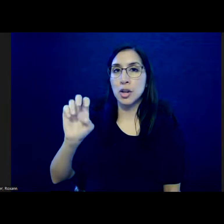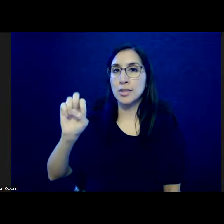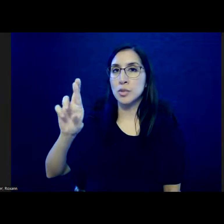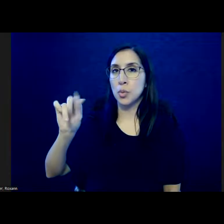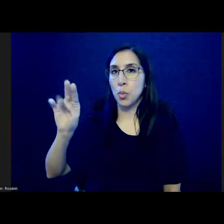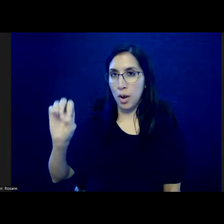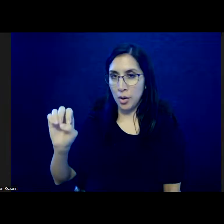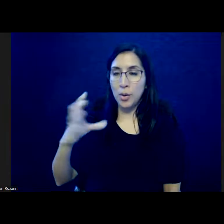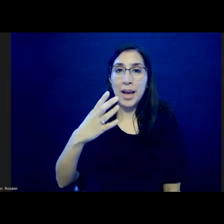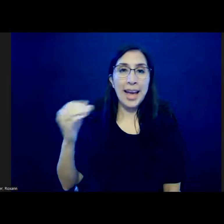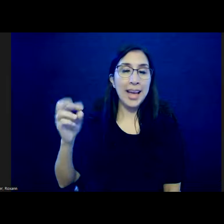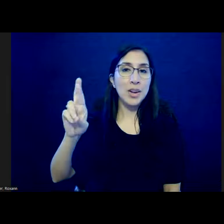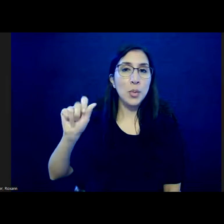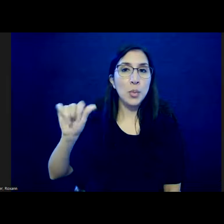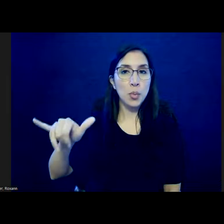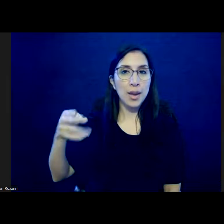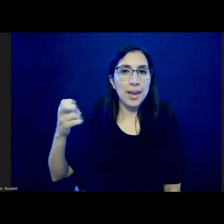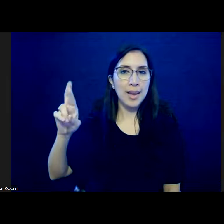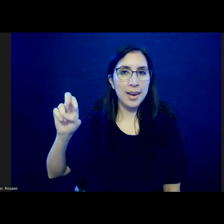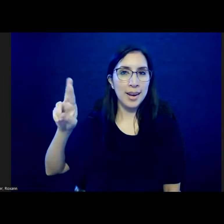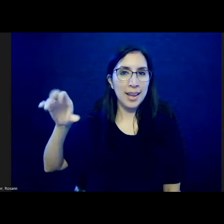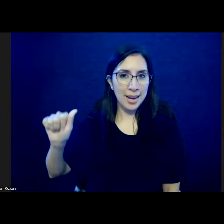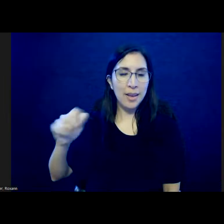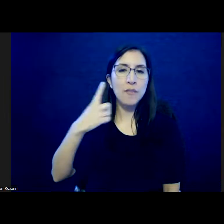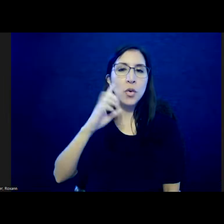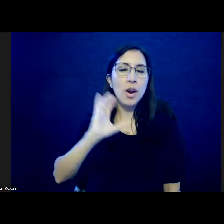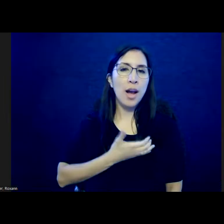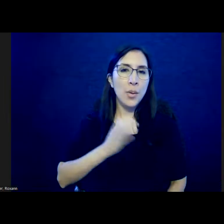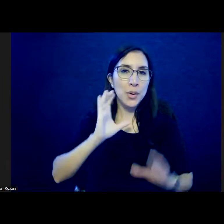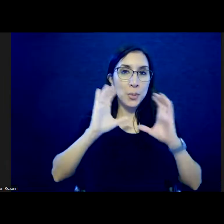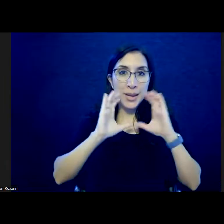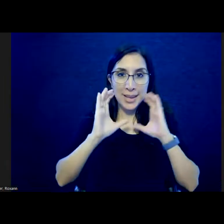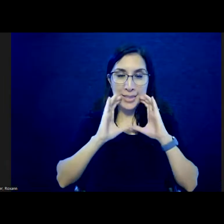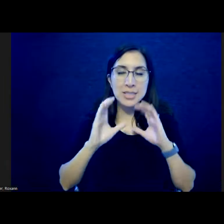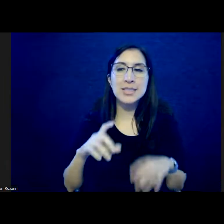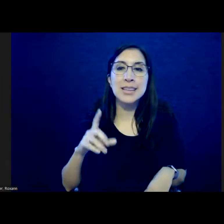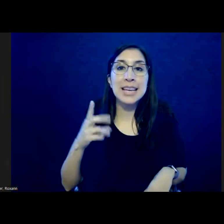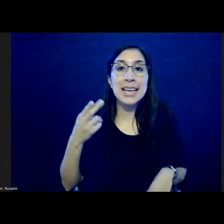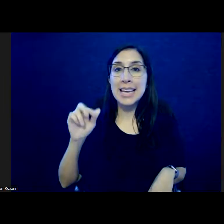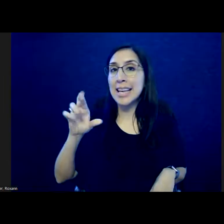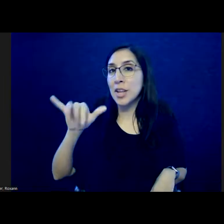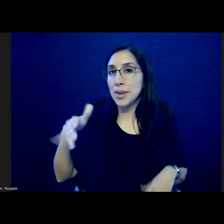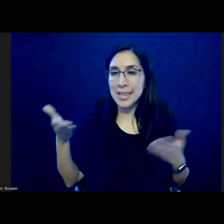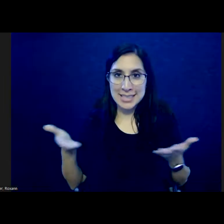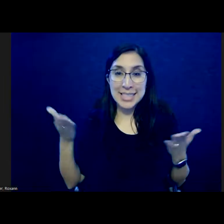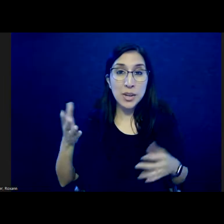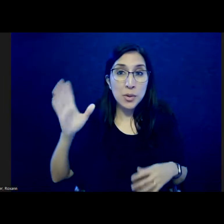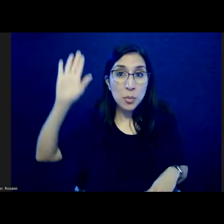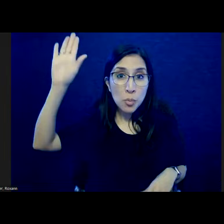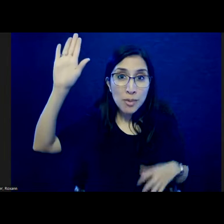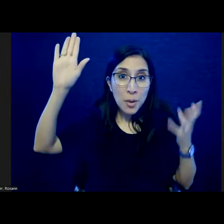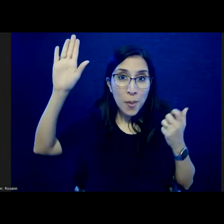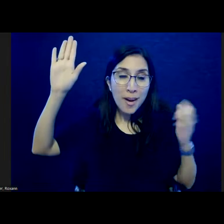accessible infrastructure and our communications efforts. So Hillary is in the room. If you want to raise your hand and wave hi